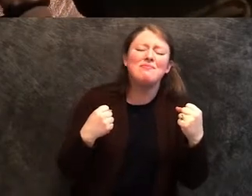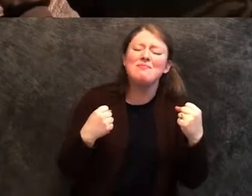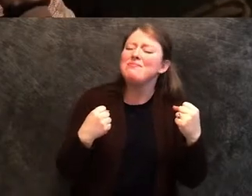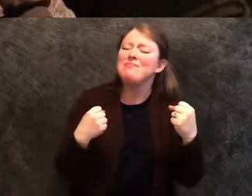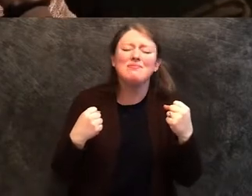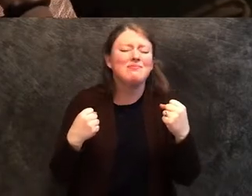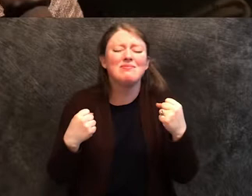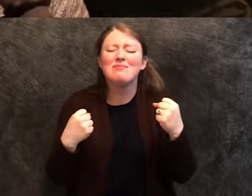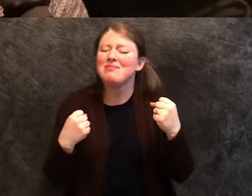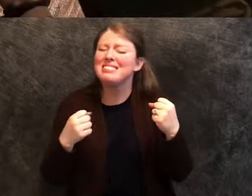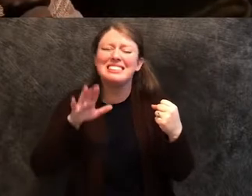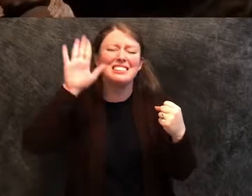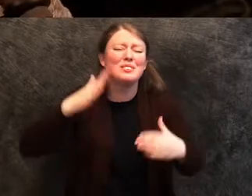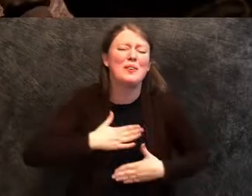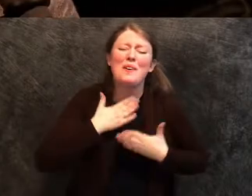oh,